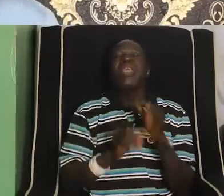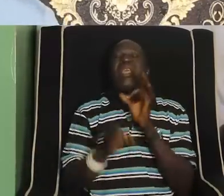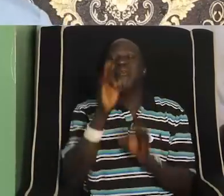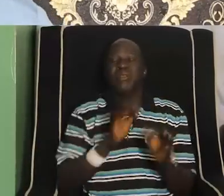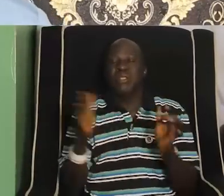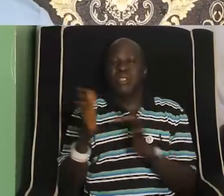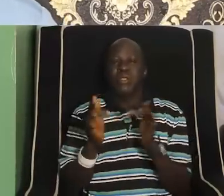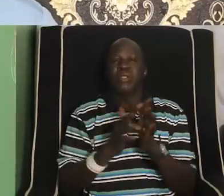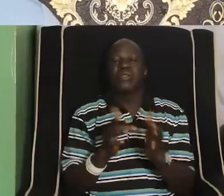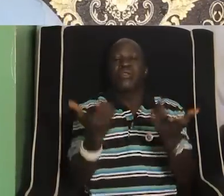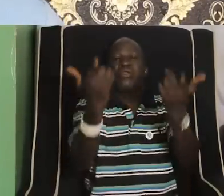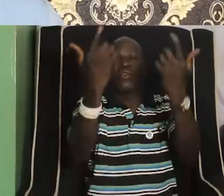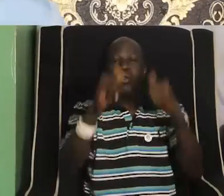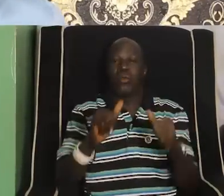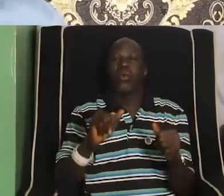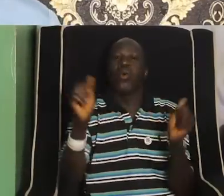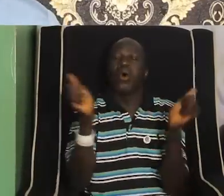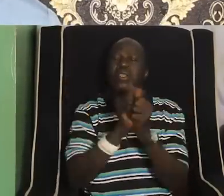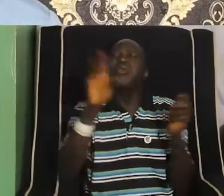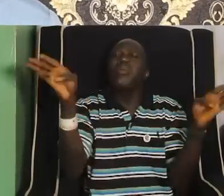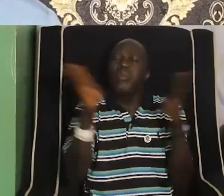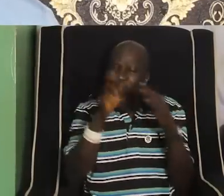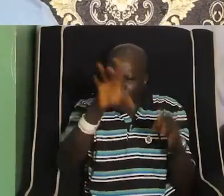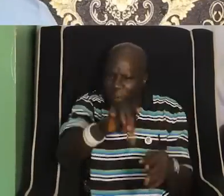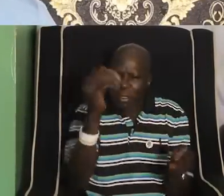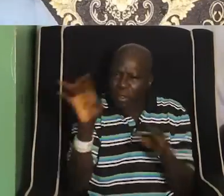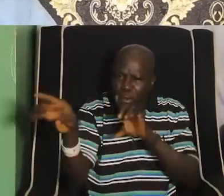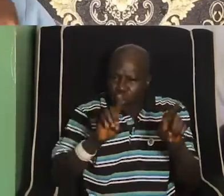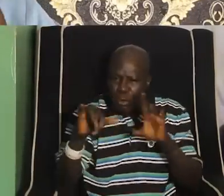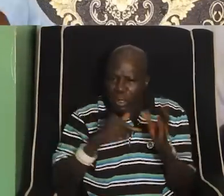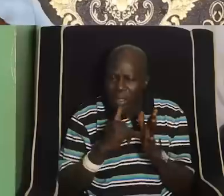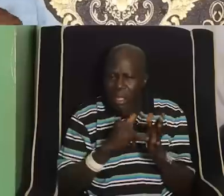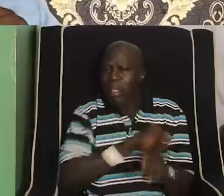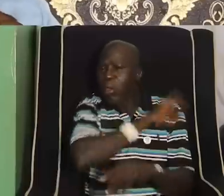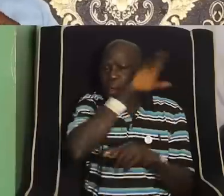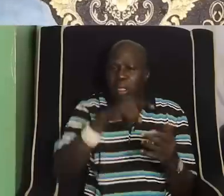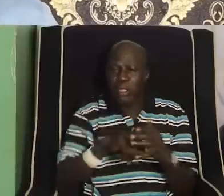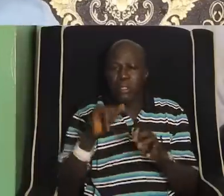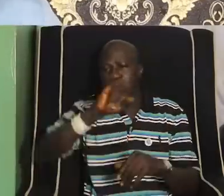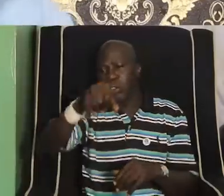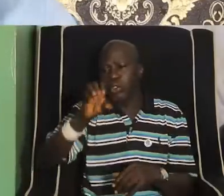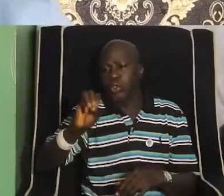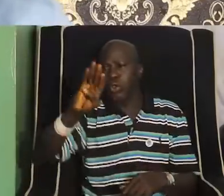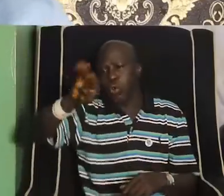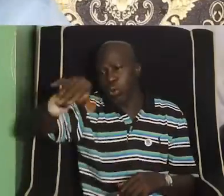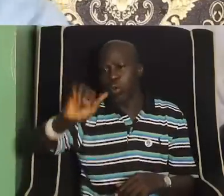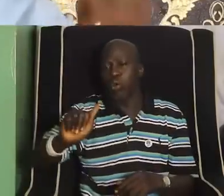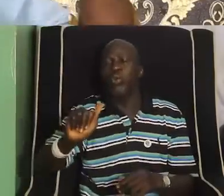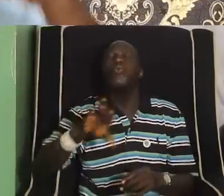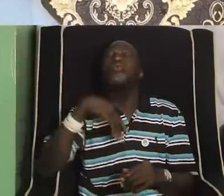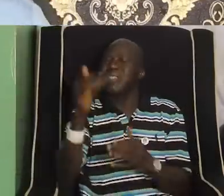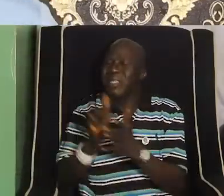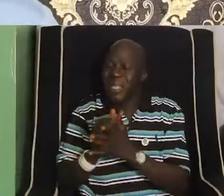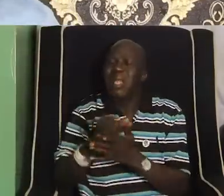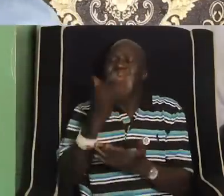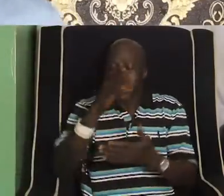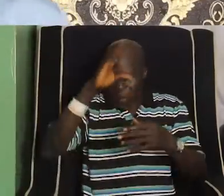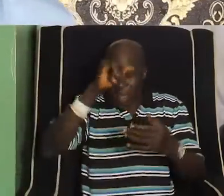hey, if Jesus comes, you don't come all over. What will he find you doing? When Job said, the man that is born of God, he just flew in.